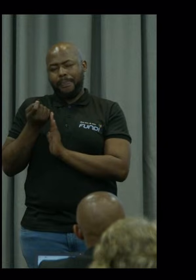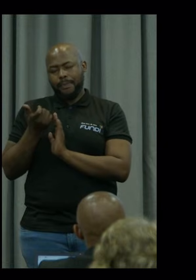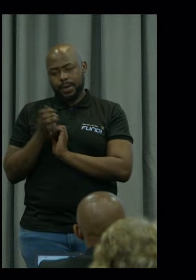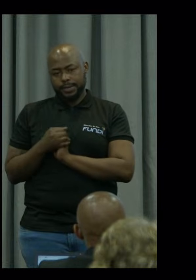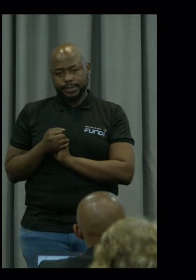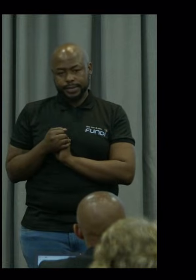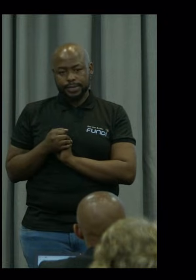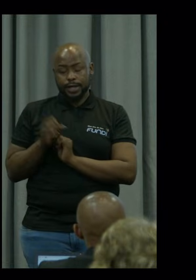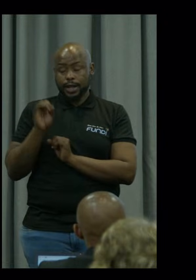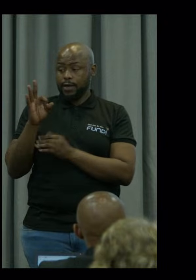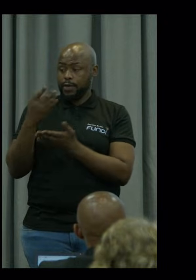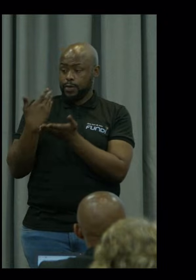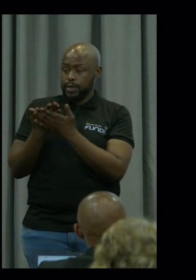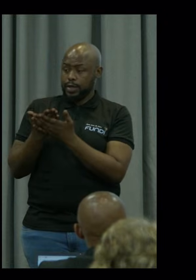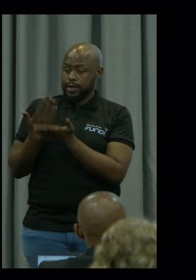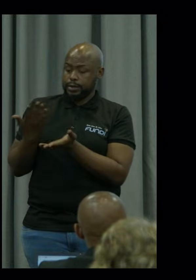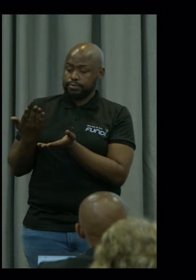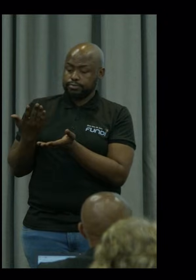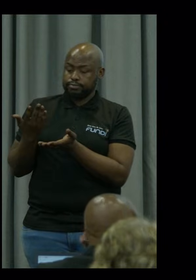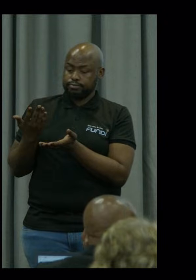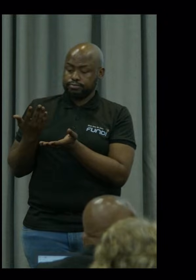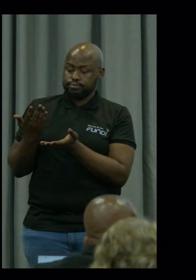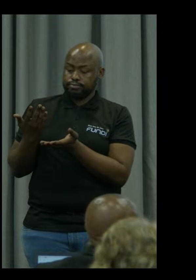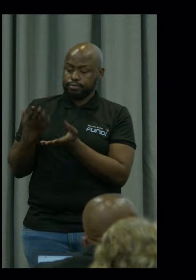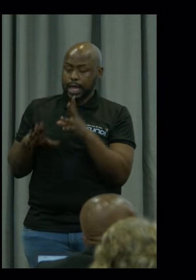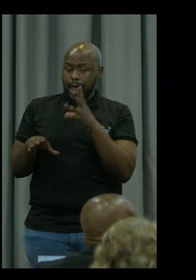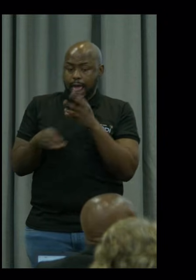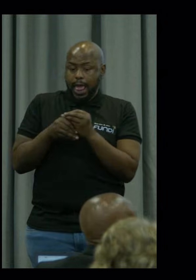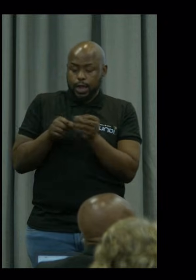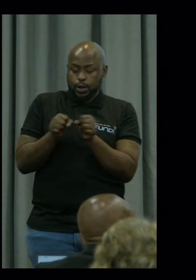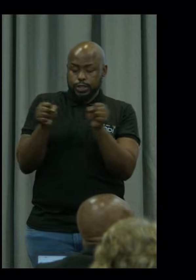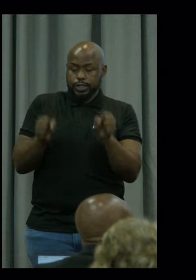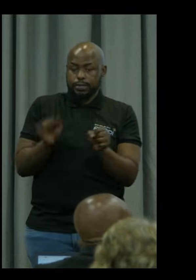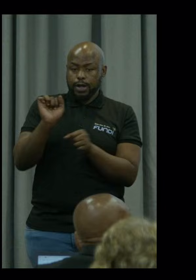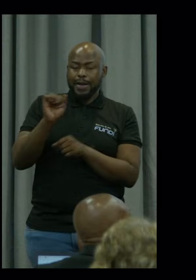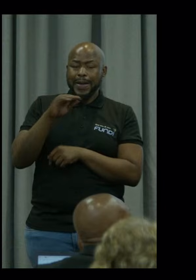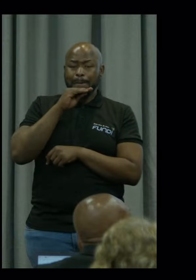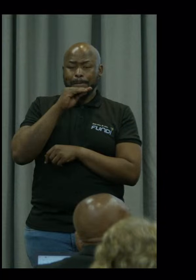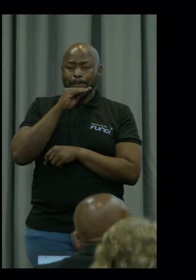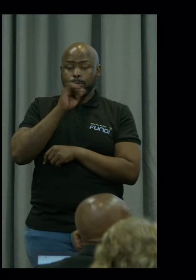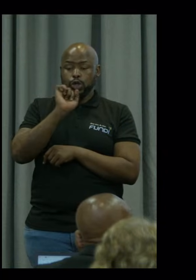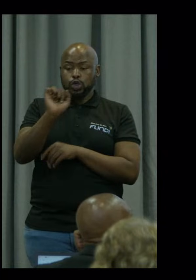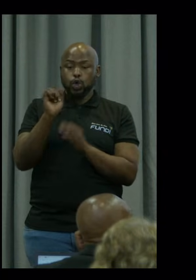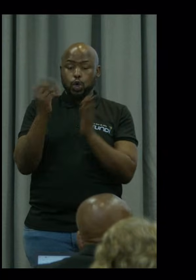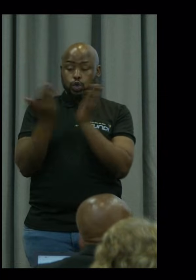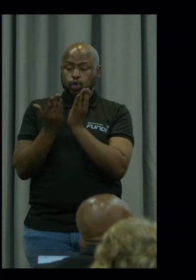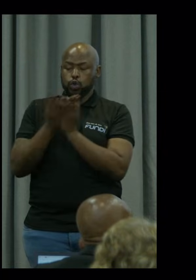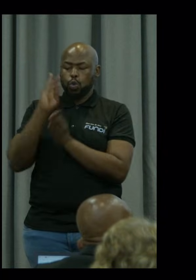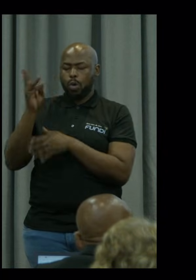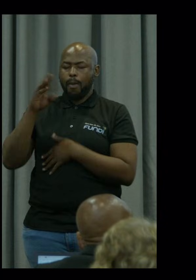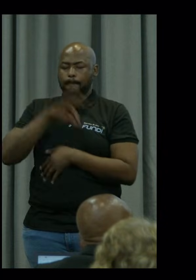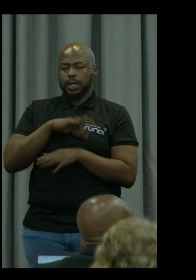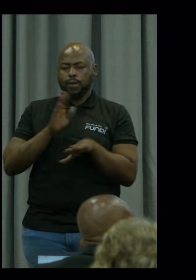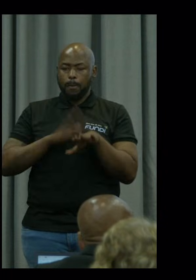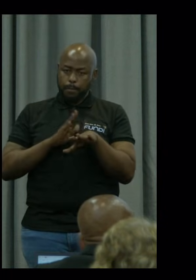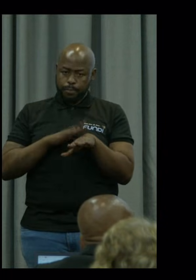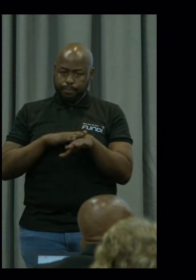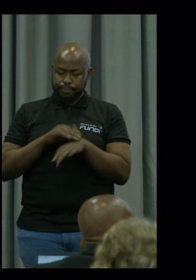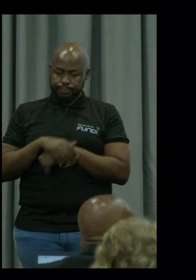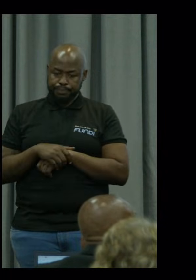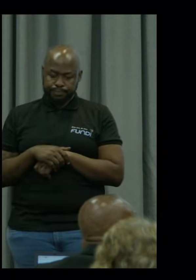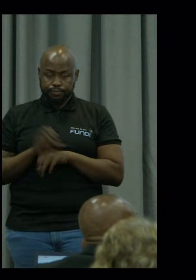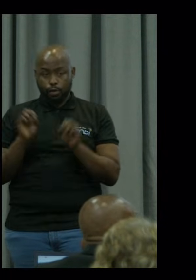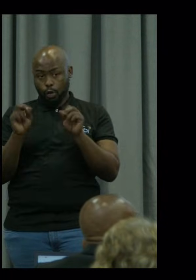if you can push that up in your model, that means that your poorer schools are going to benefit a lot more,